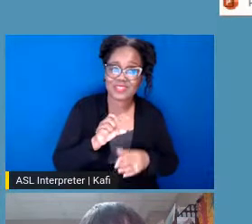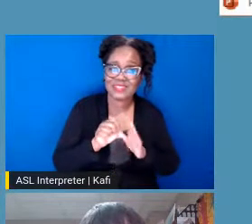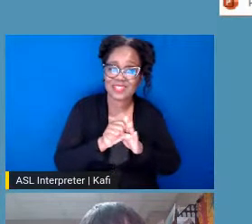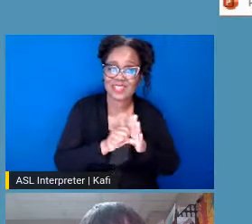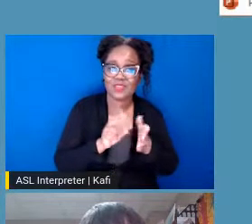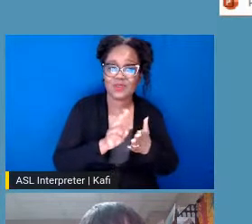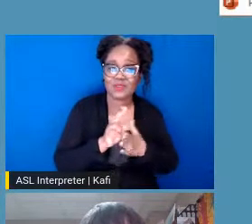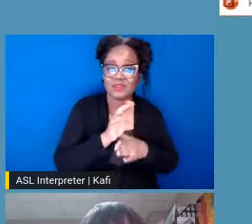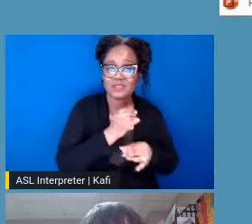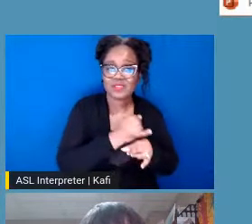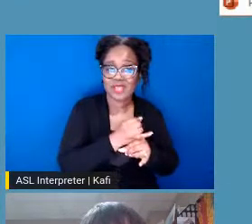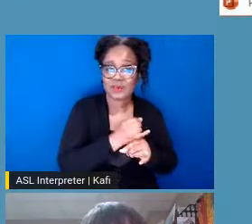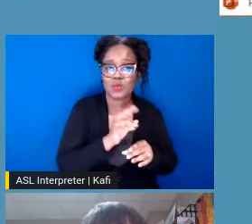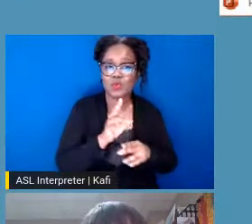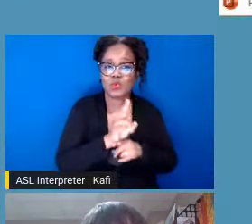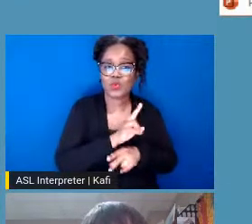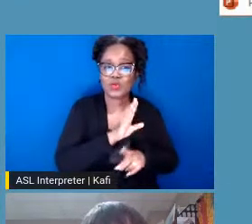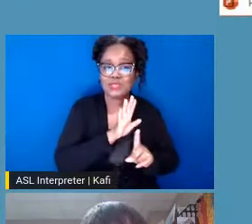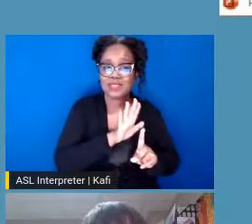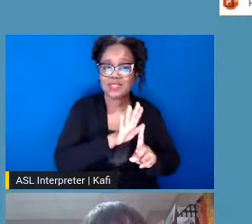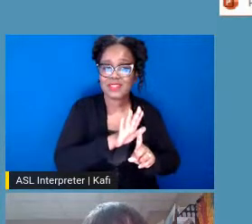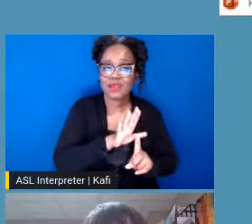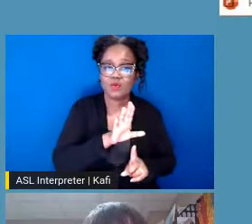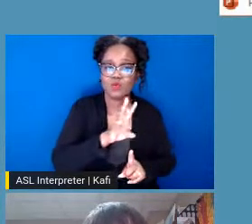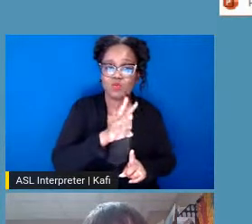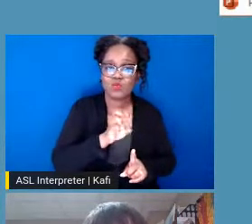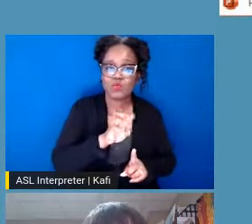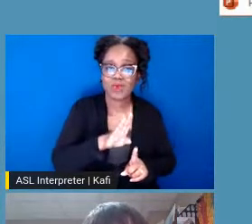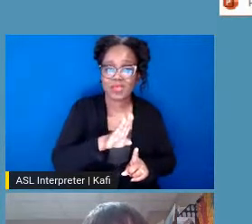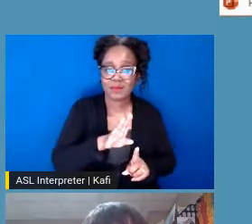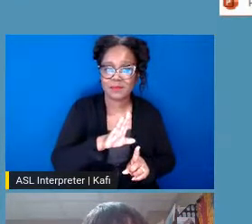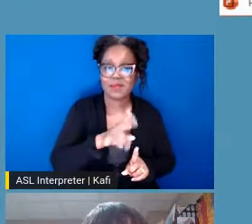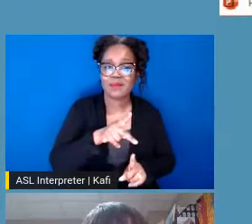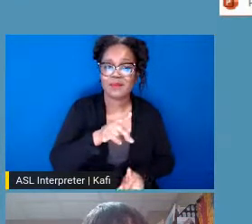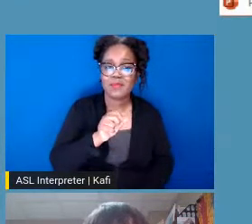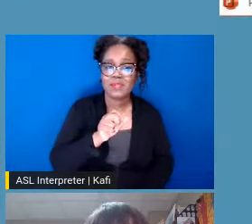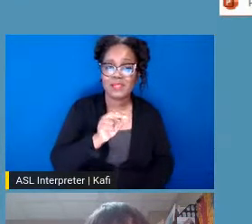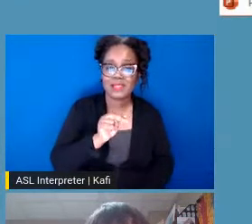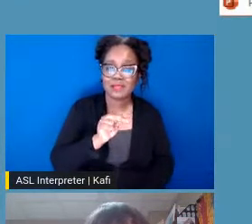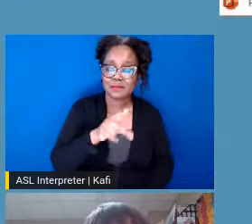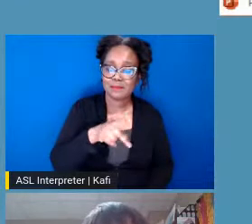their web platform,